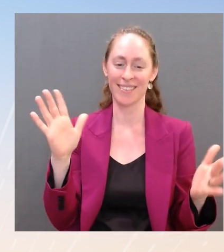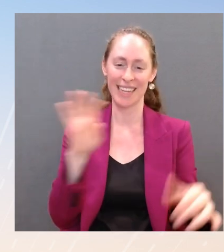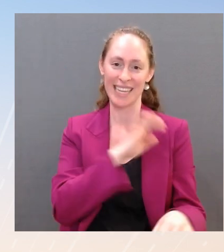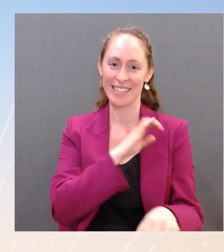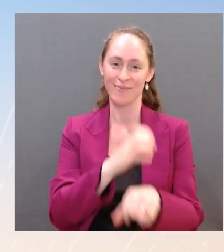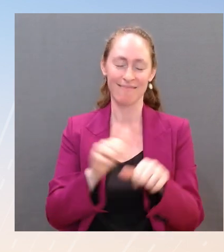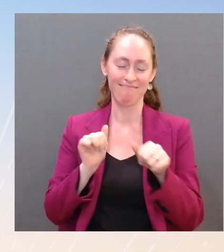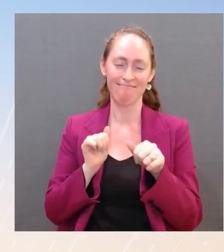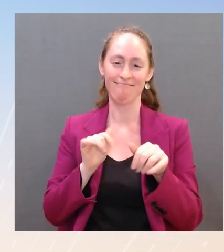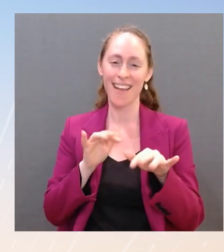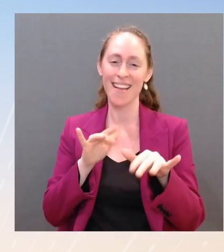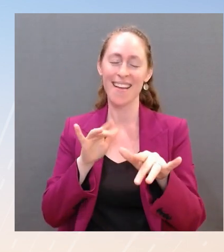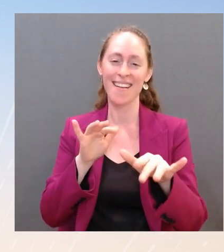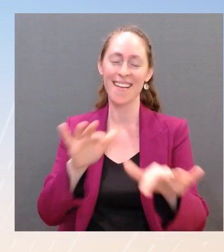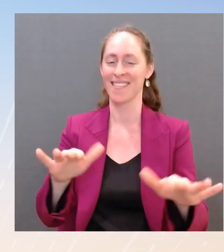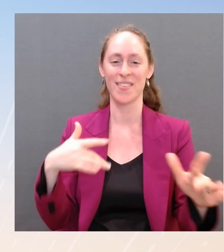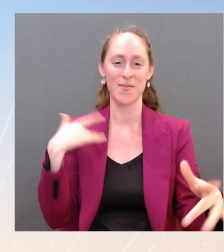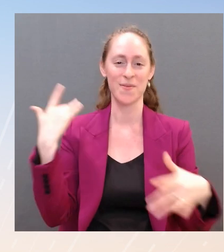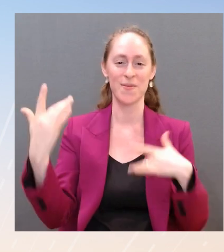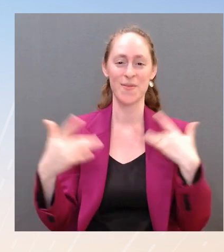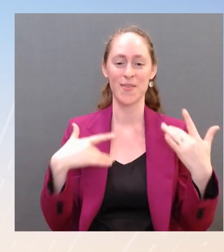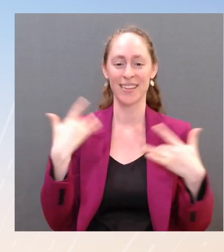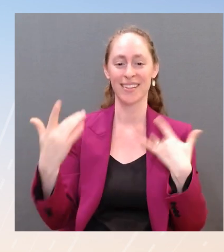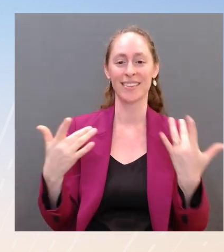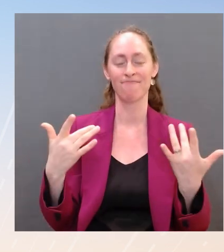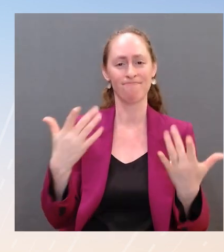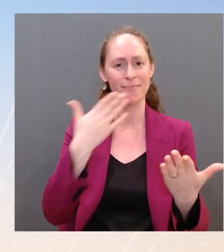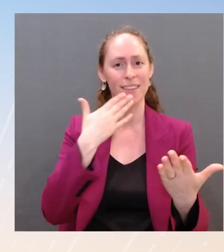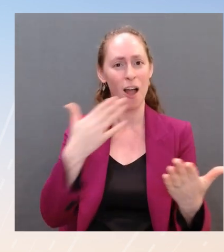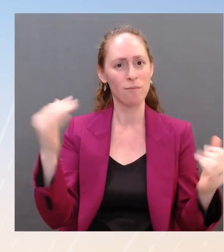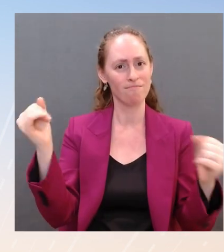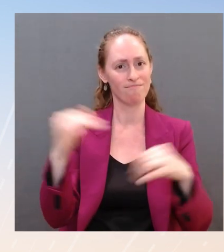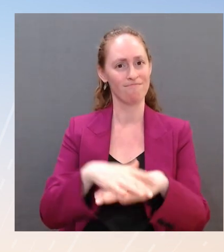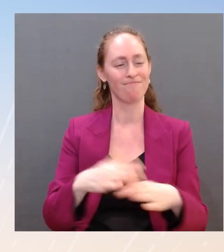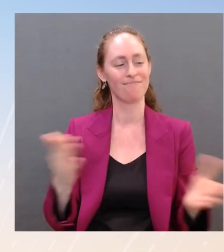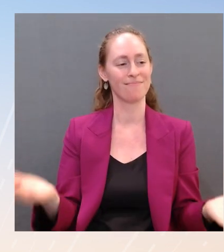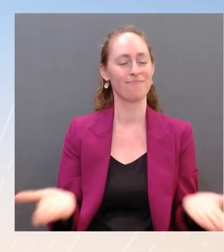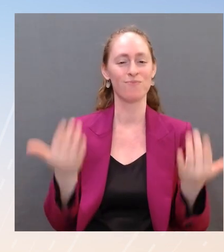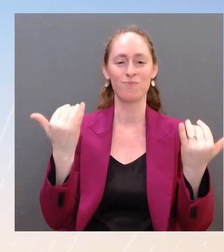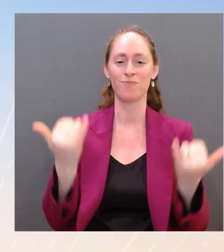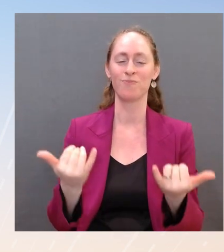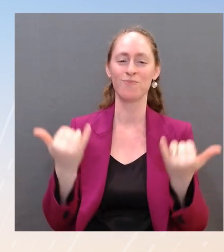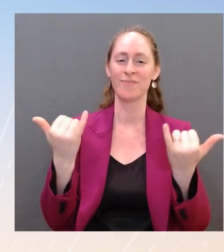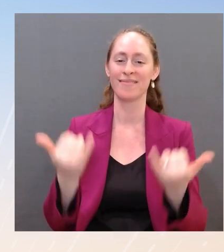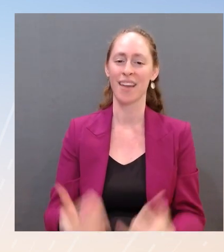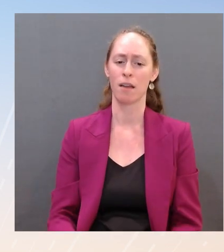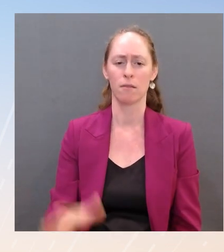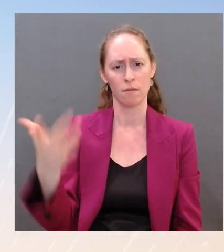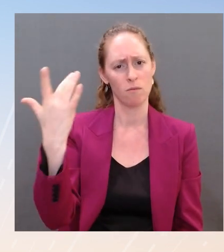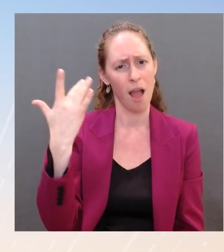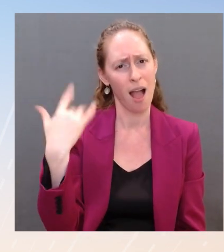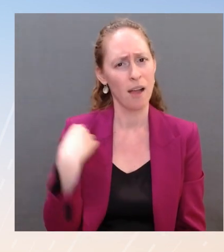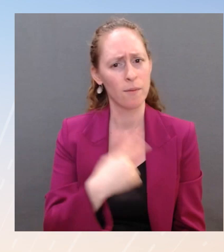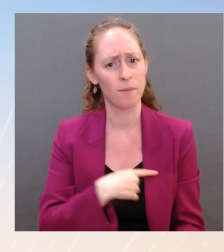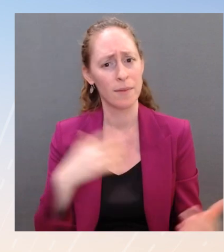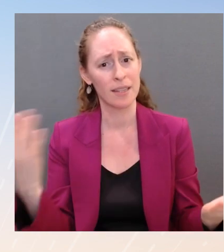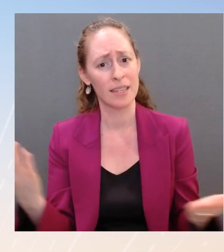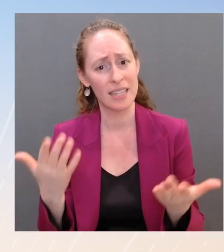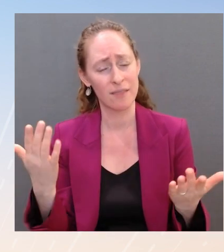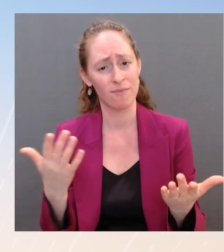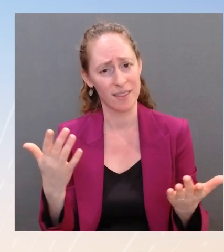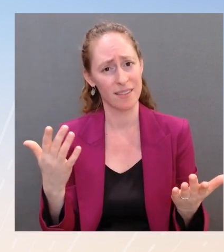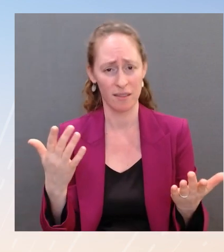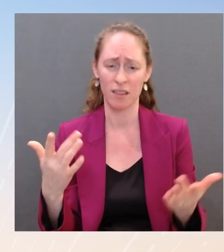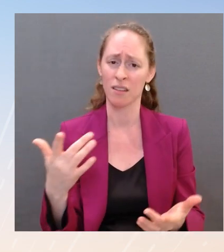you for being here. You know, everyone is here today because they have a personal connection to this issue,